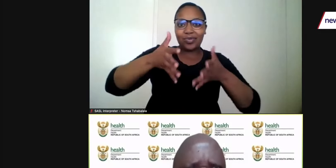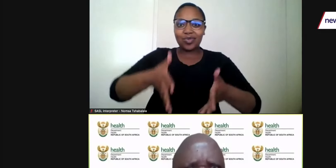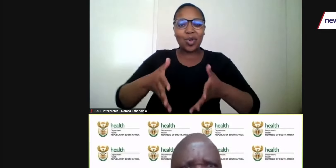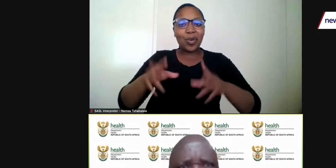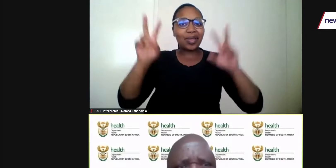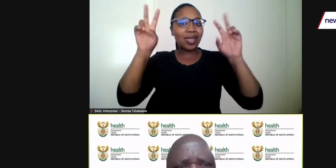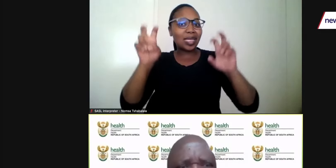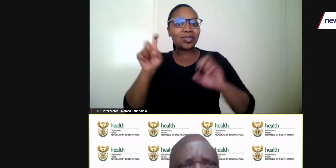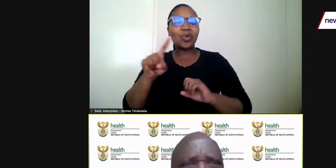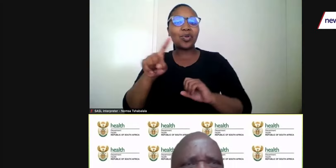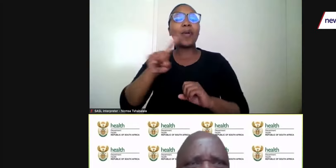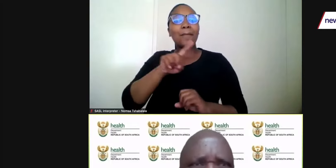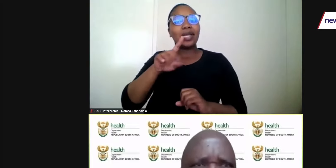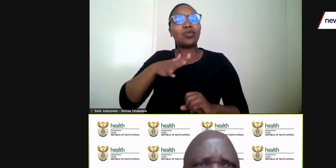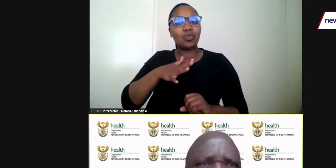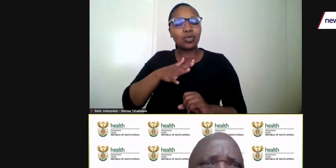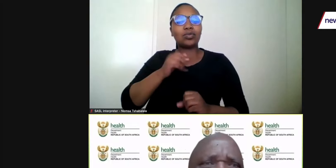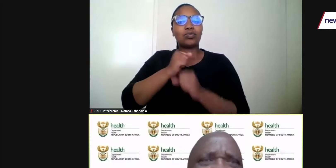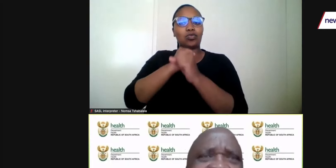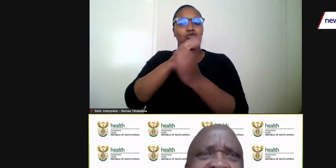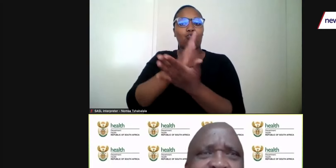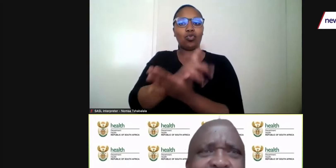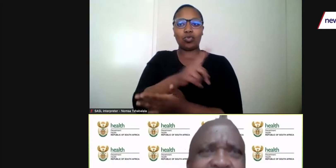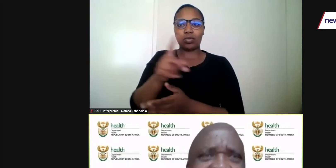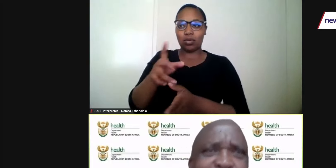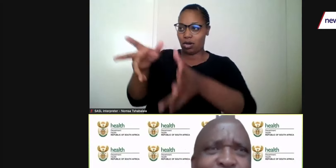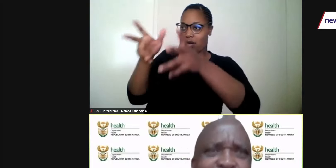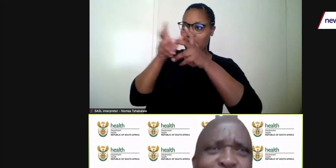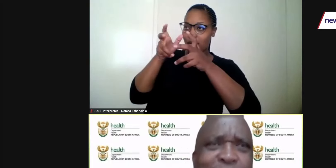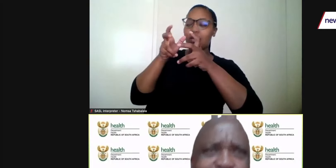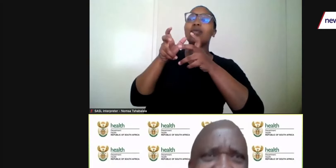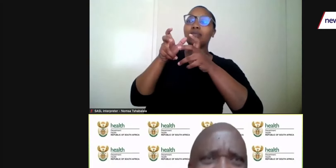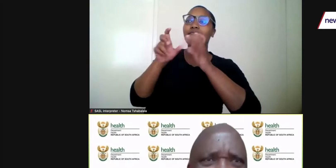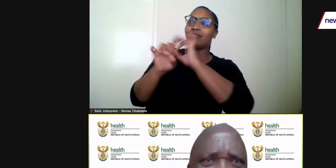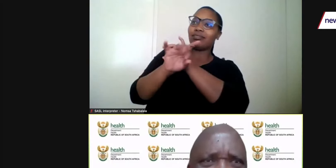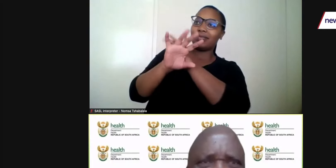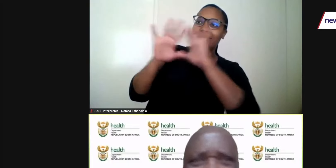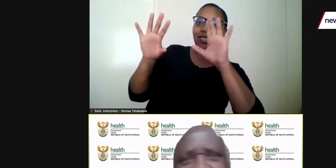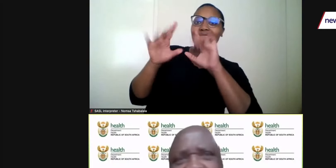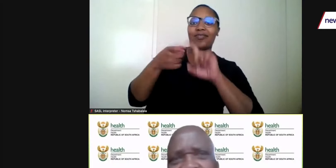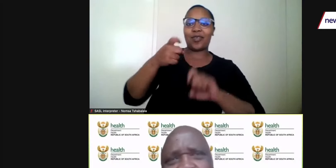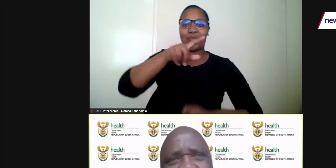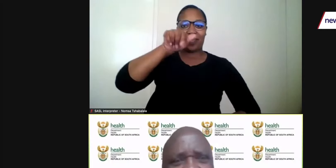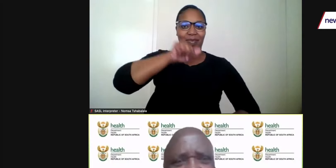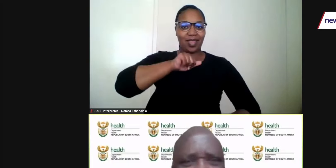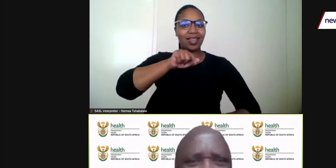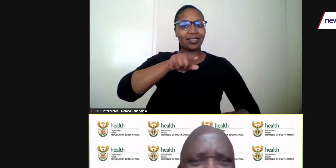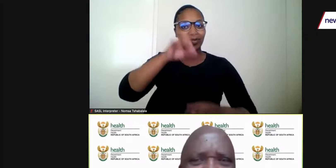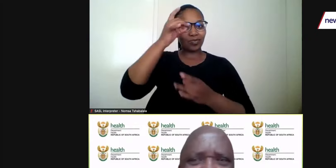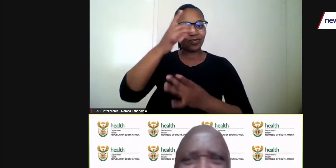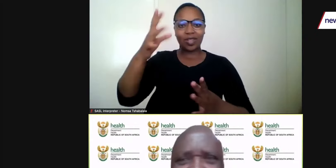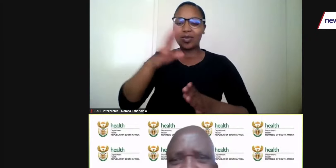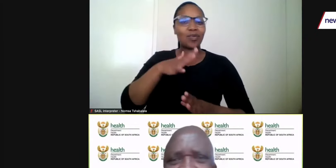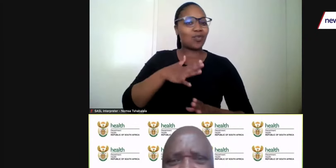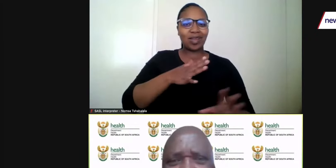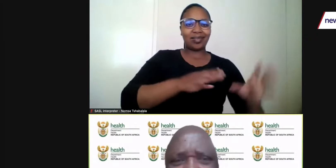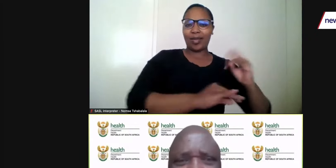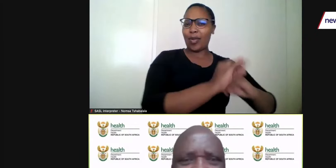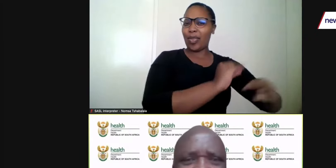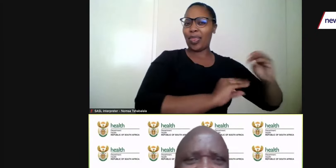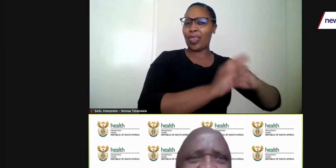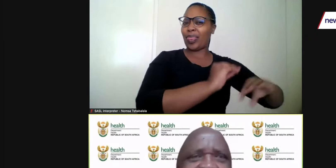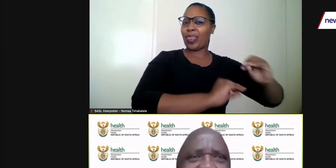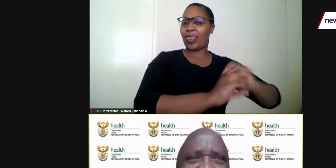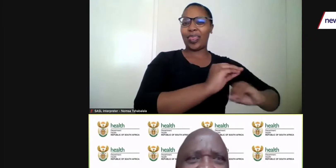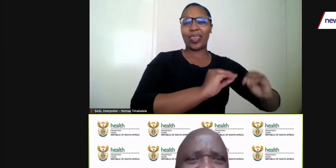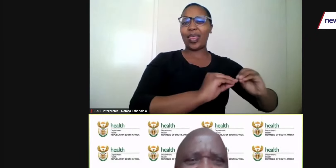that you get it as it's said figuratively from the horse's mouth. Not that Prof. Tulio and